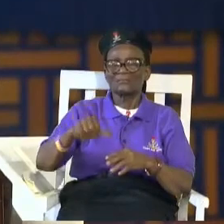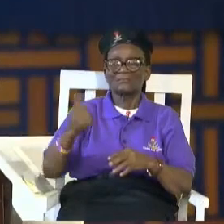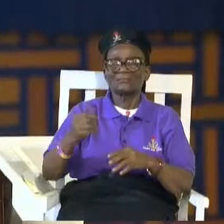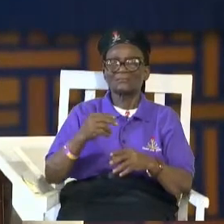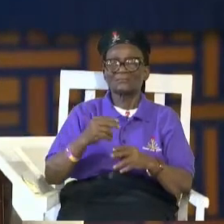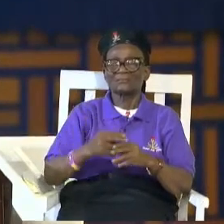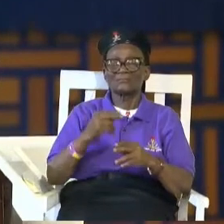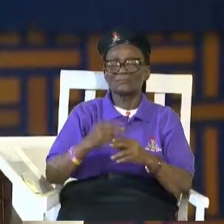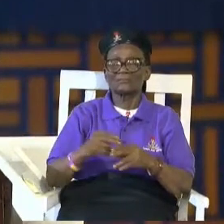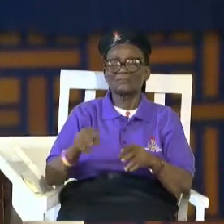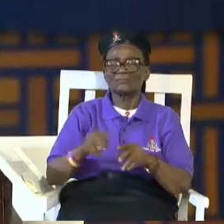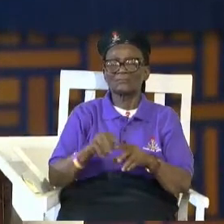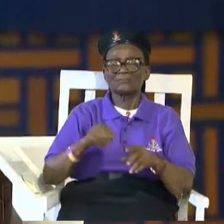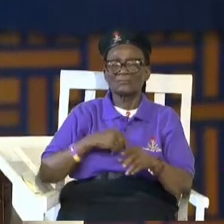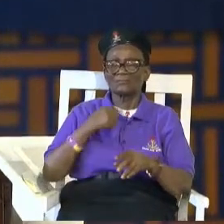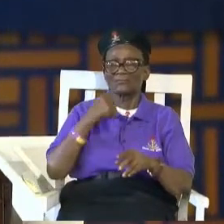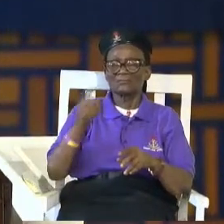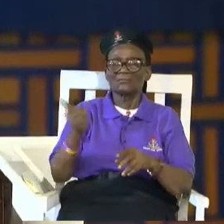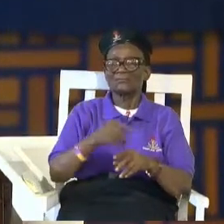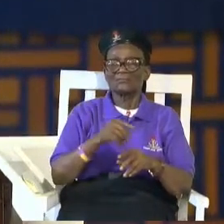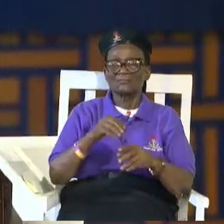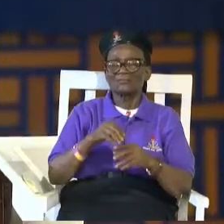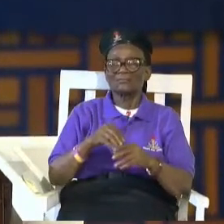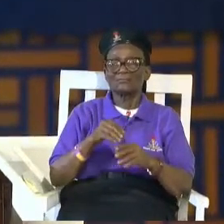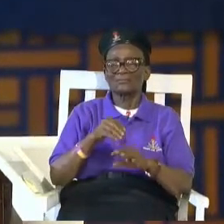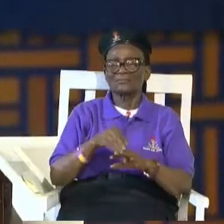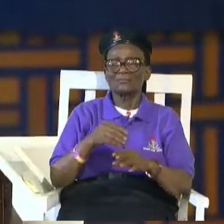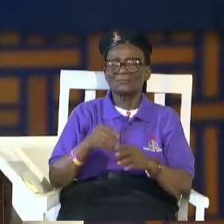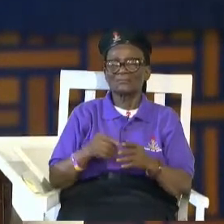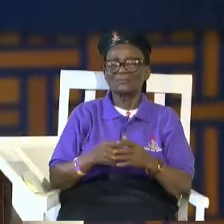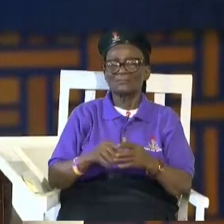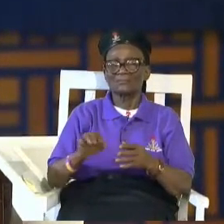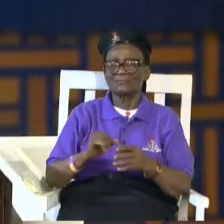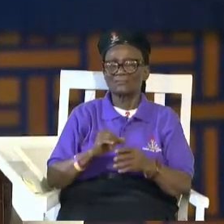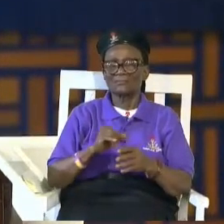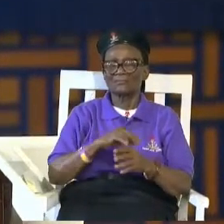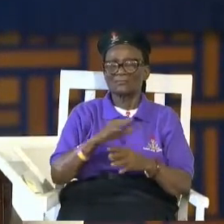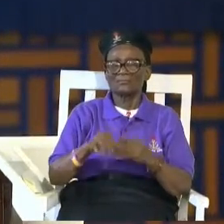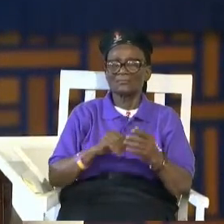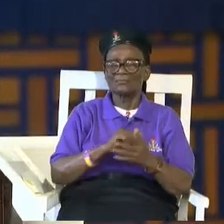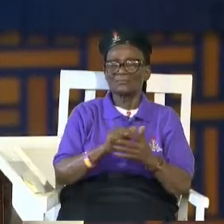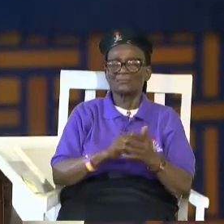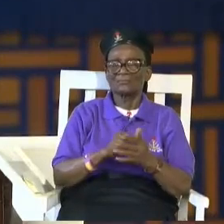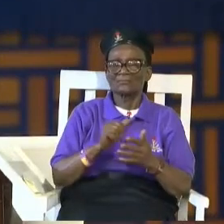Like I told you at the beginning, all those who got deliverance,